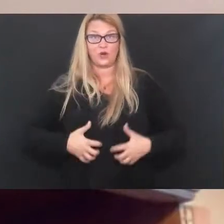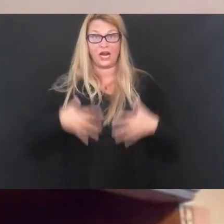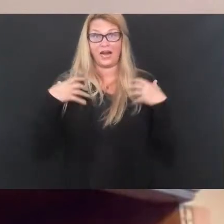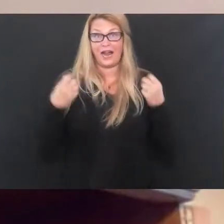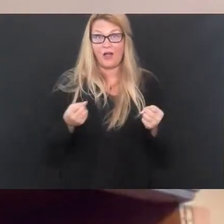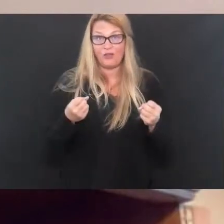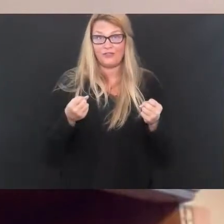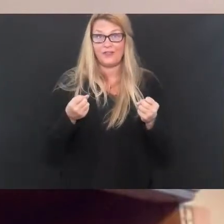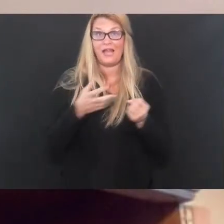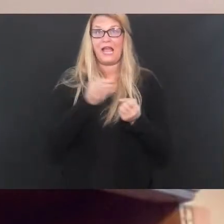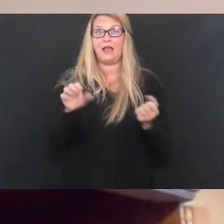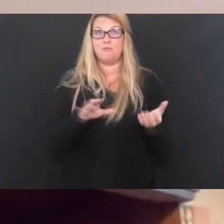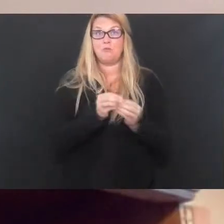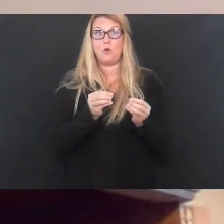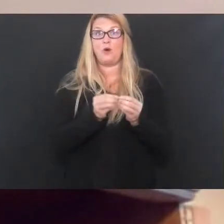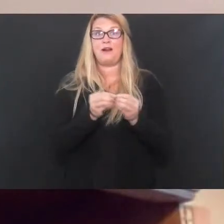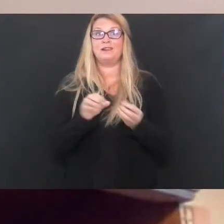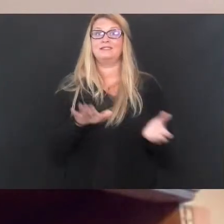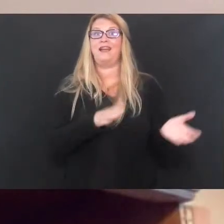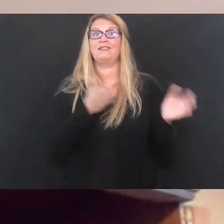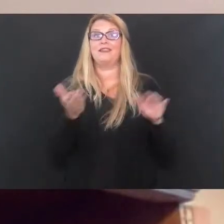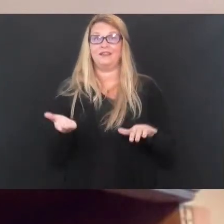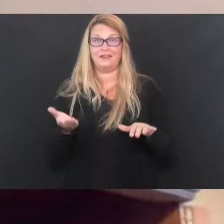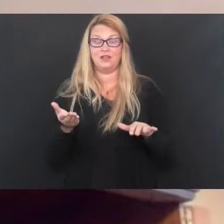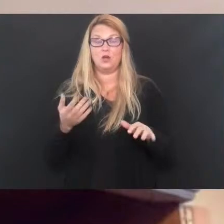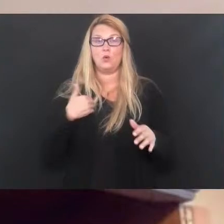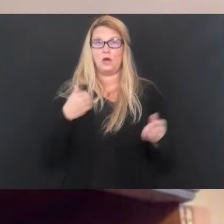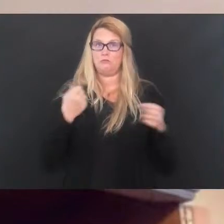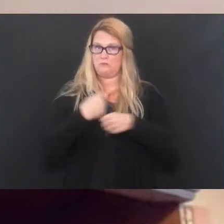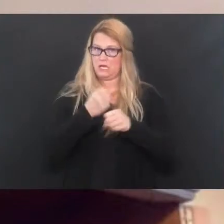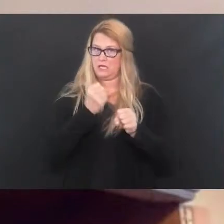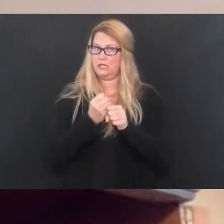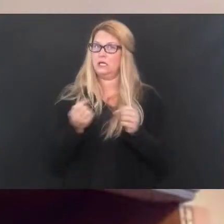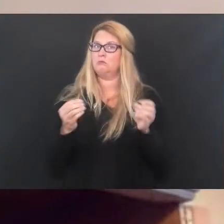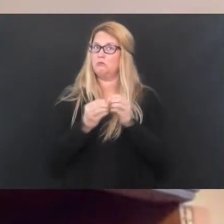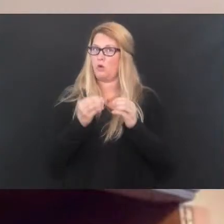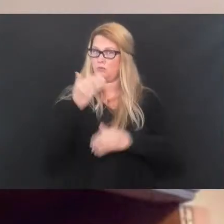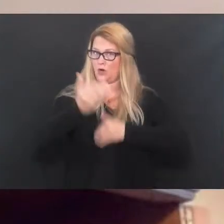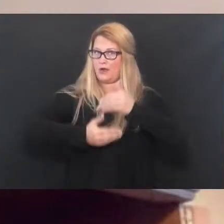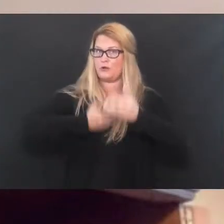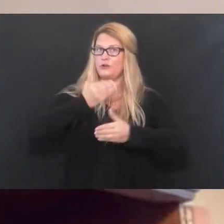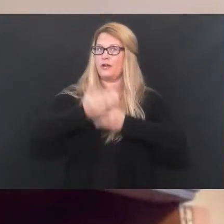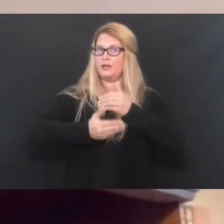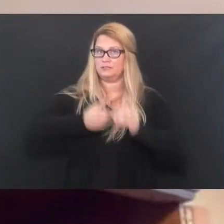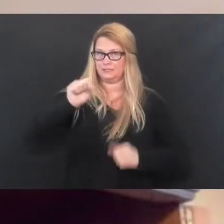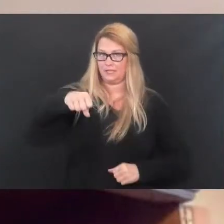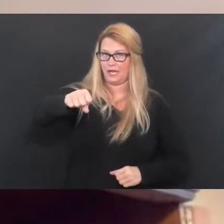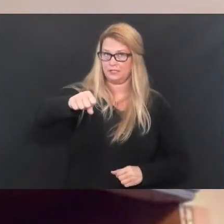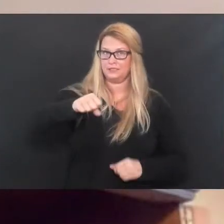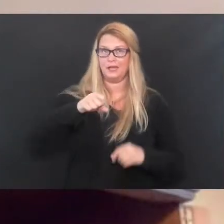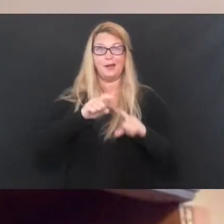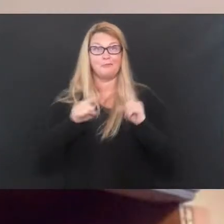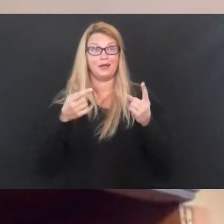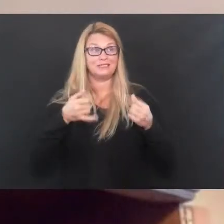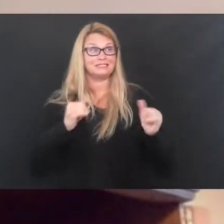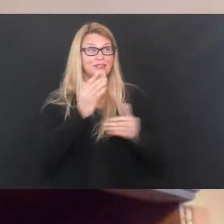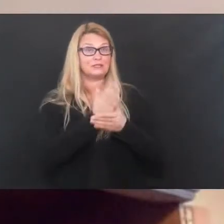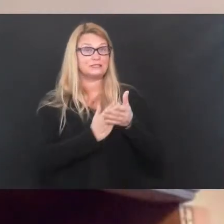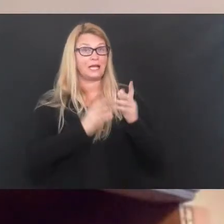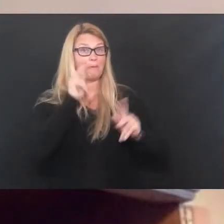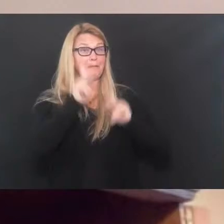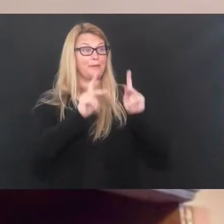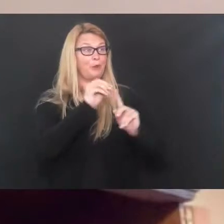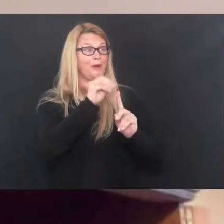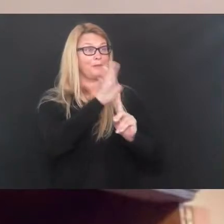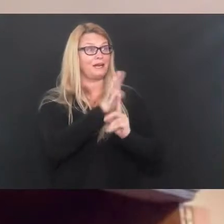deadly. We are making good progress in West Virginia, but we still have a portion of our population that